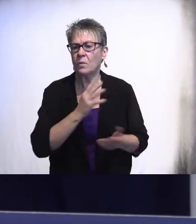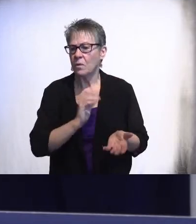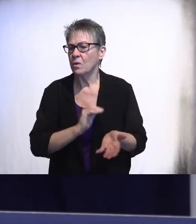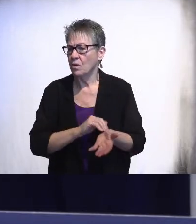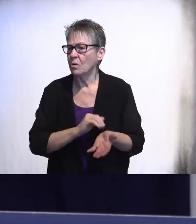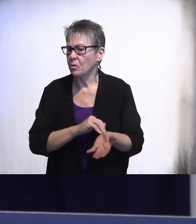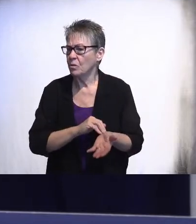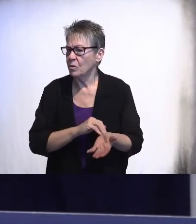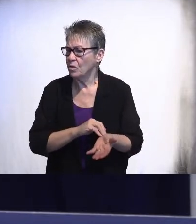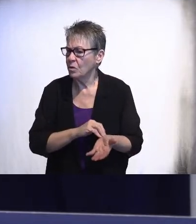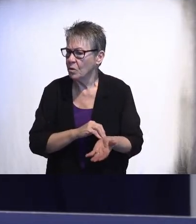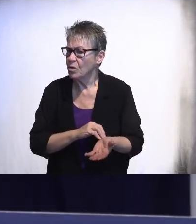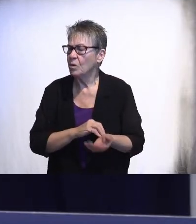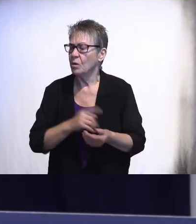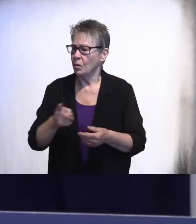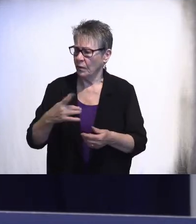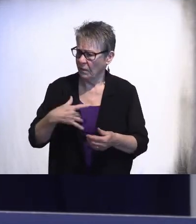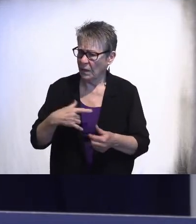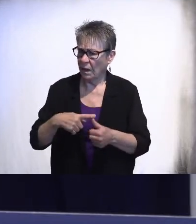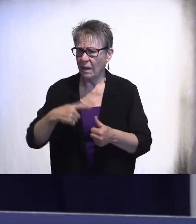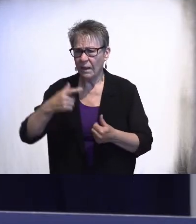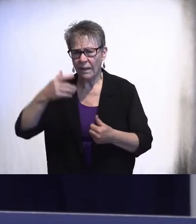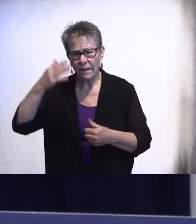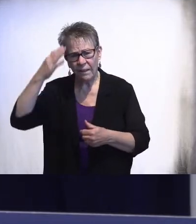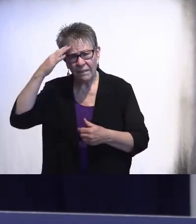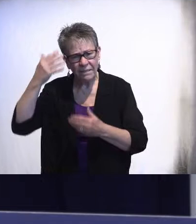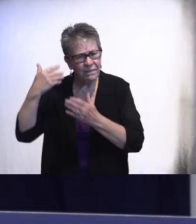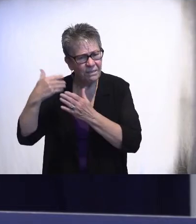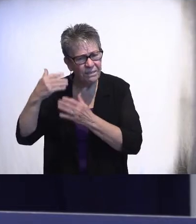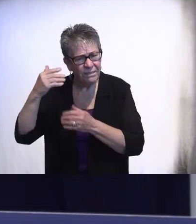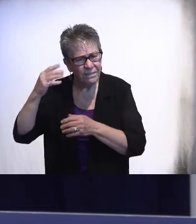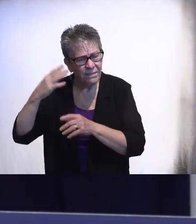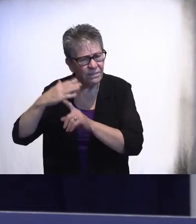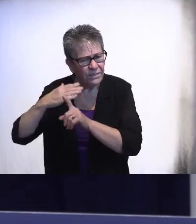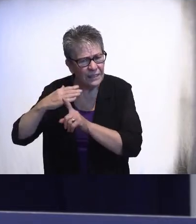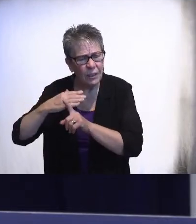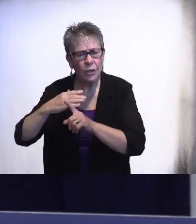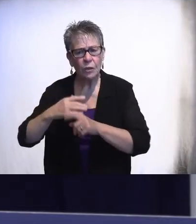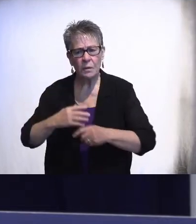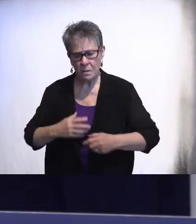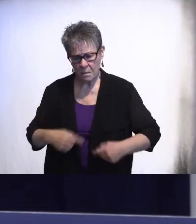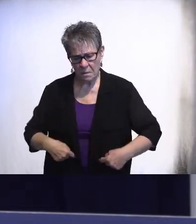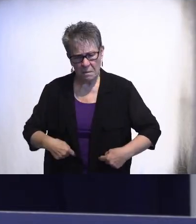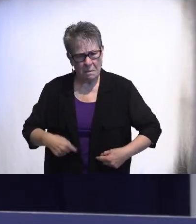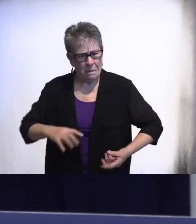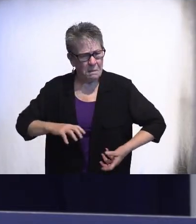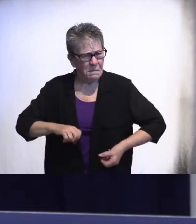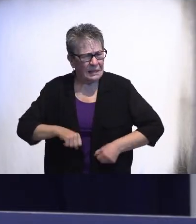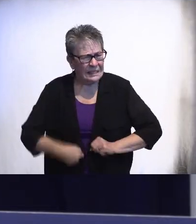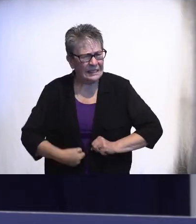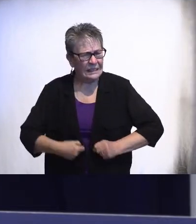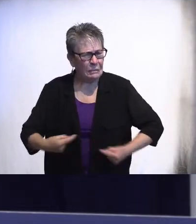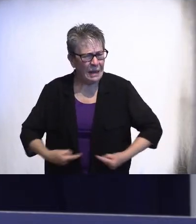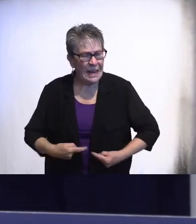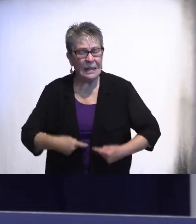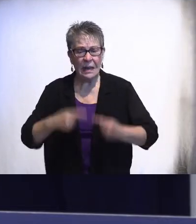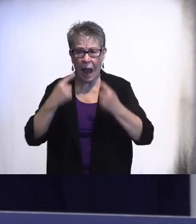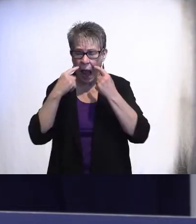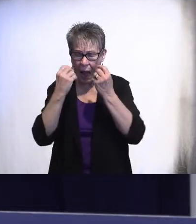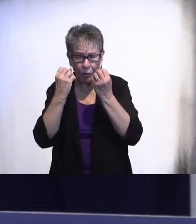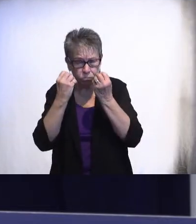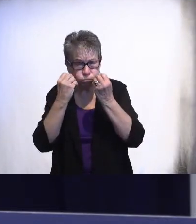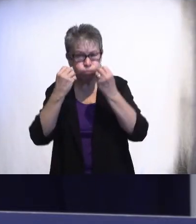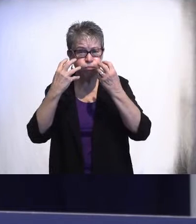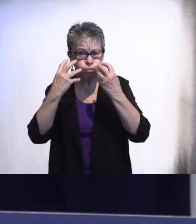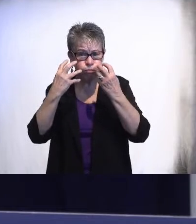following: stomach pain, bloodshot eyes, diarrhea, dizziness or lightheadedness, skin rash, vomiting, or